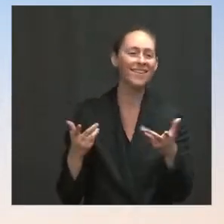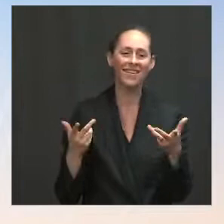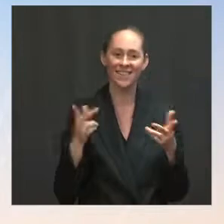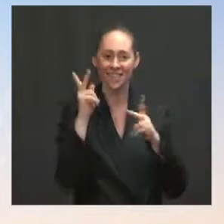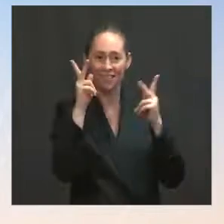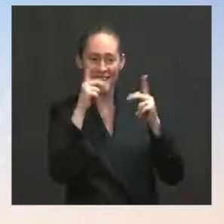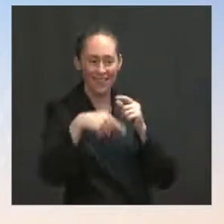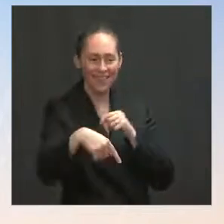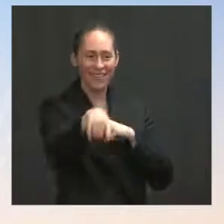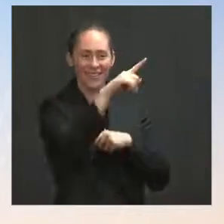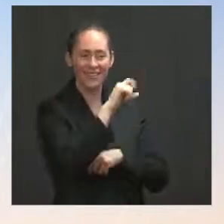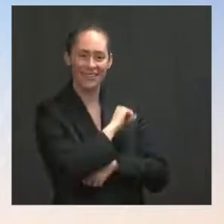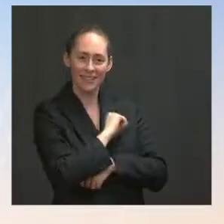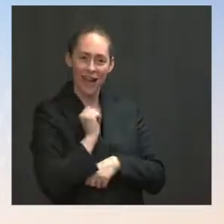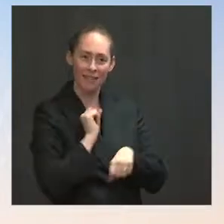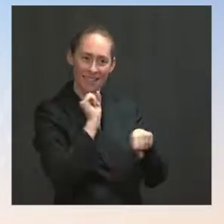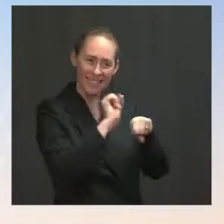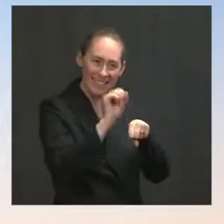It requires.